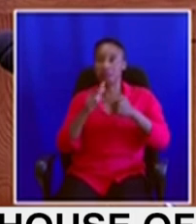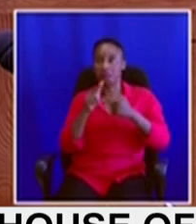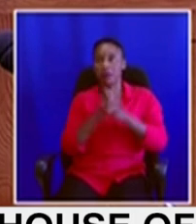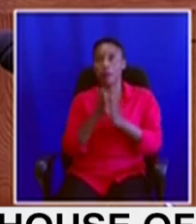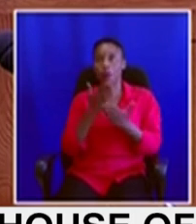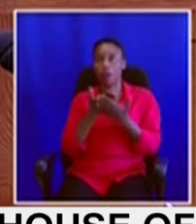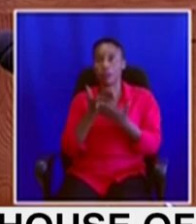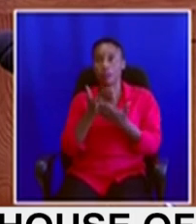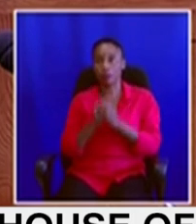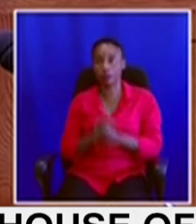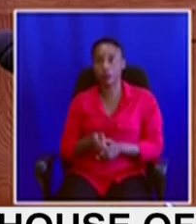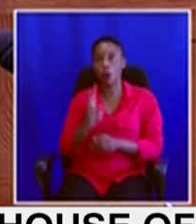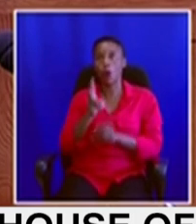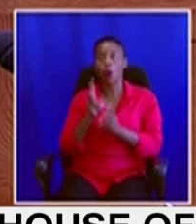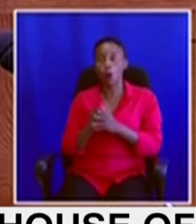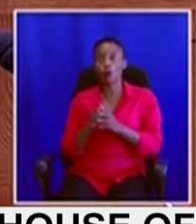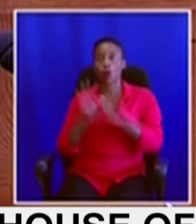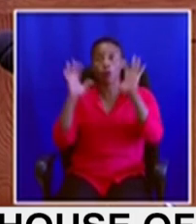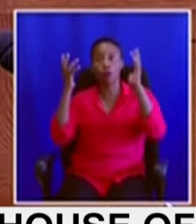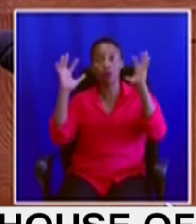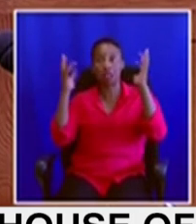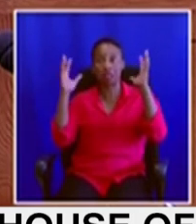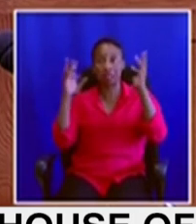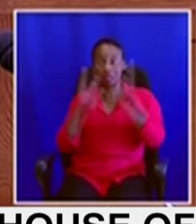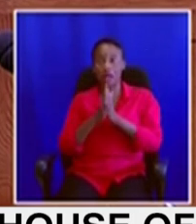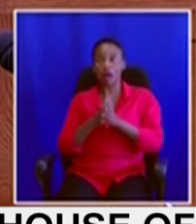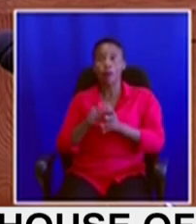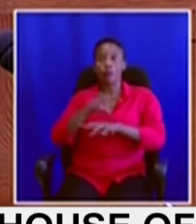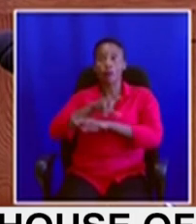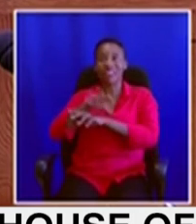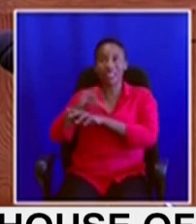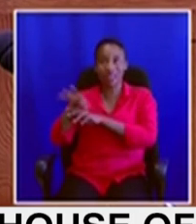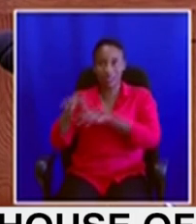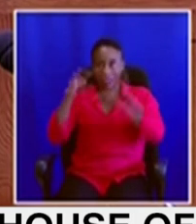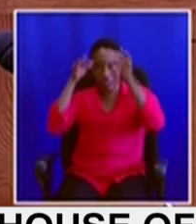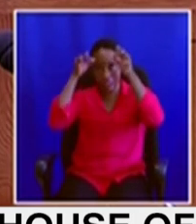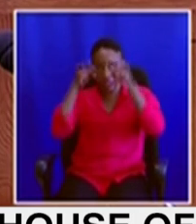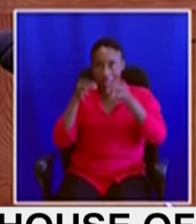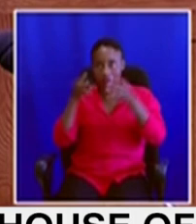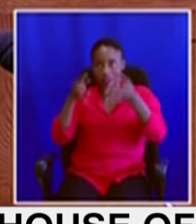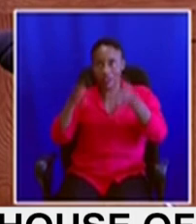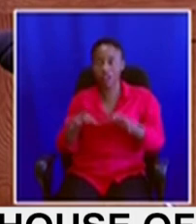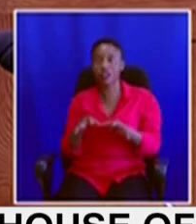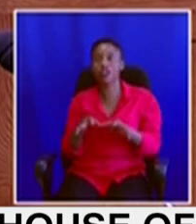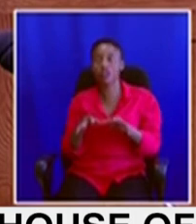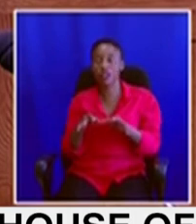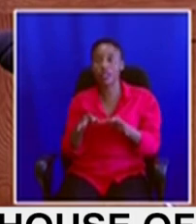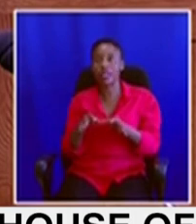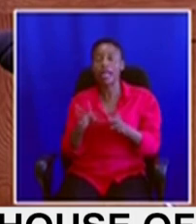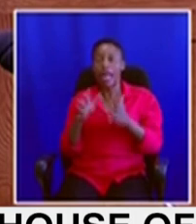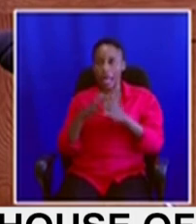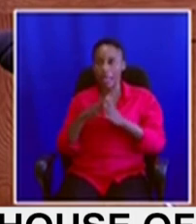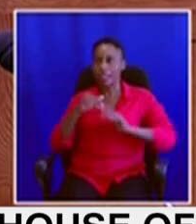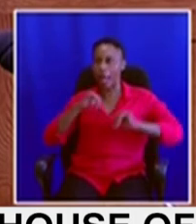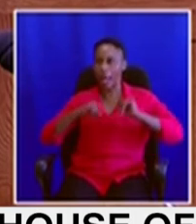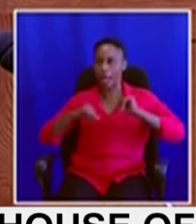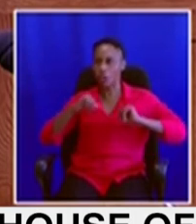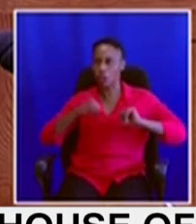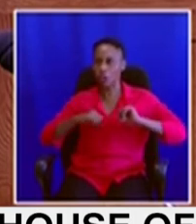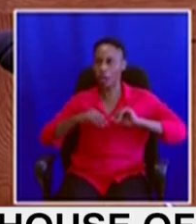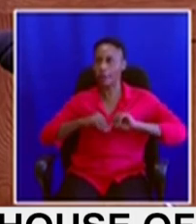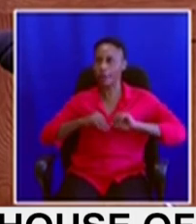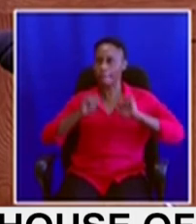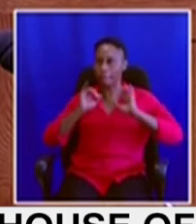We also congratulate provinces that took the decision or the decisive action